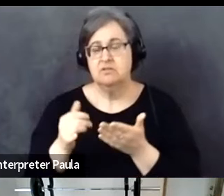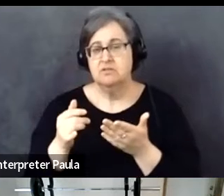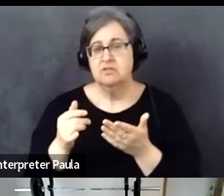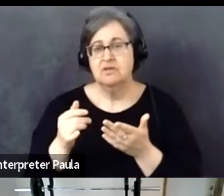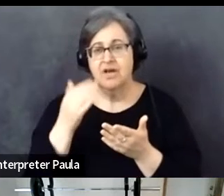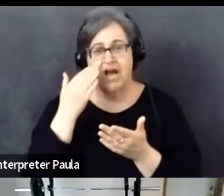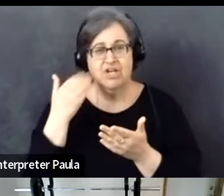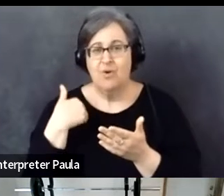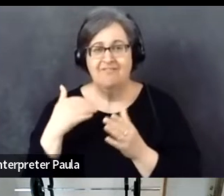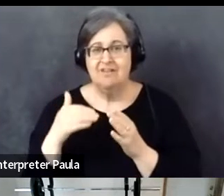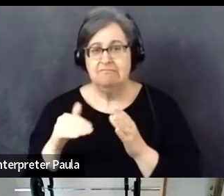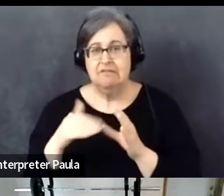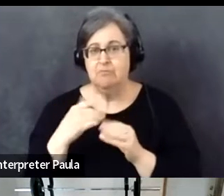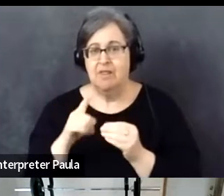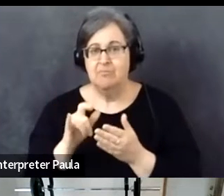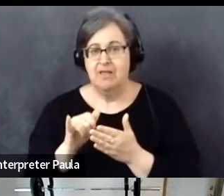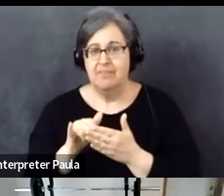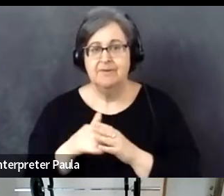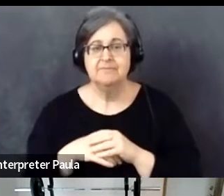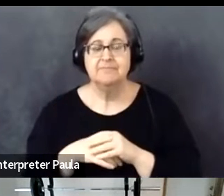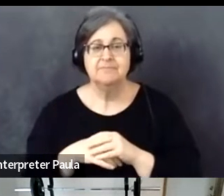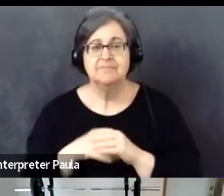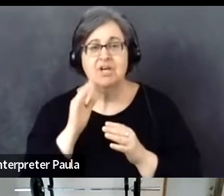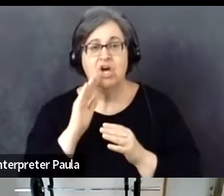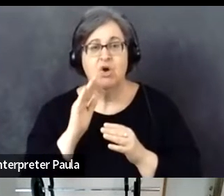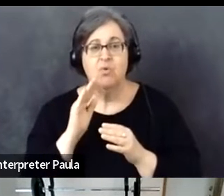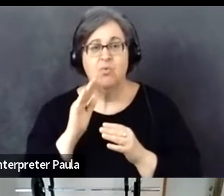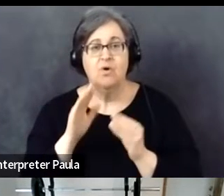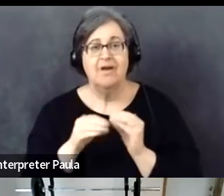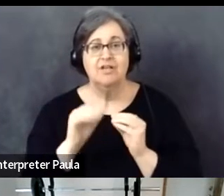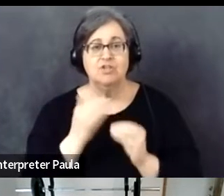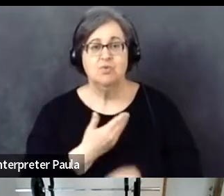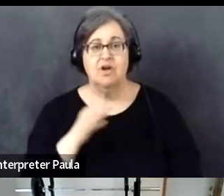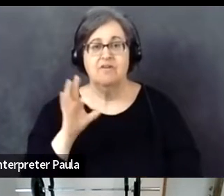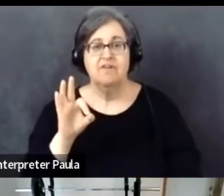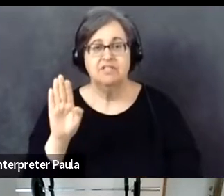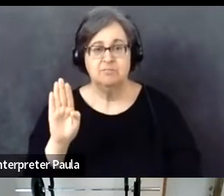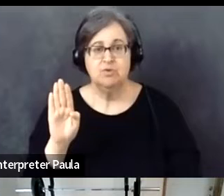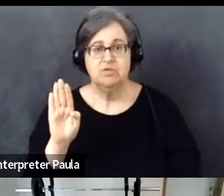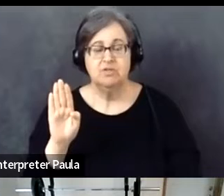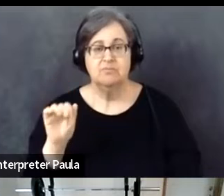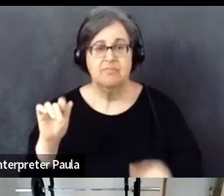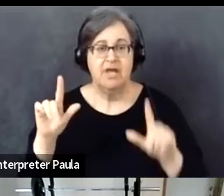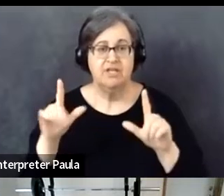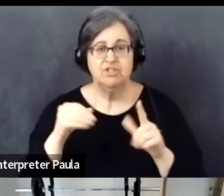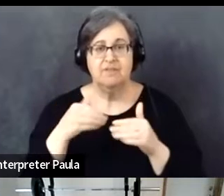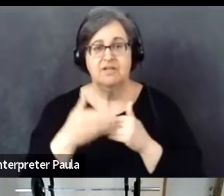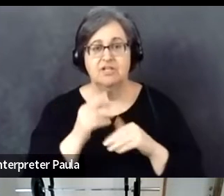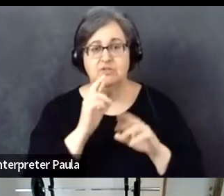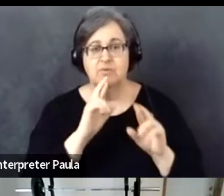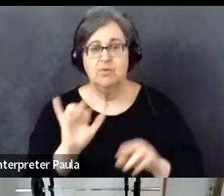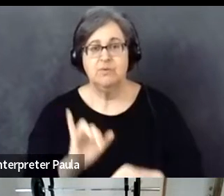I know I got an email on it. So I will put that on our Facebook and in our next report.